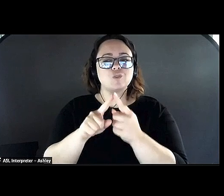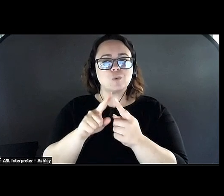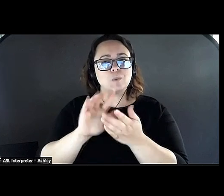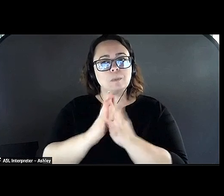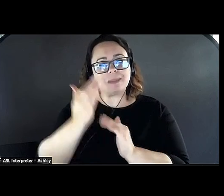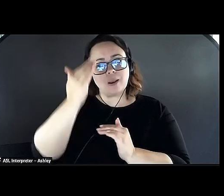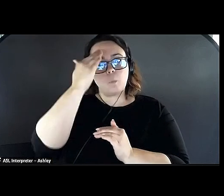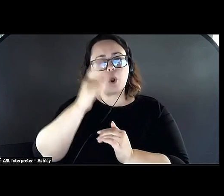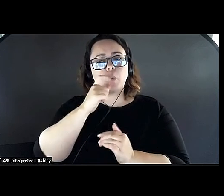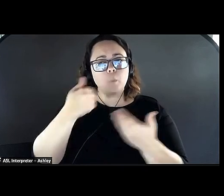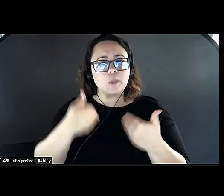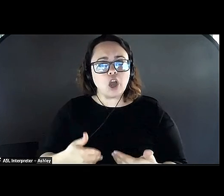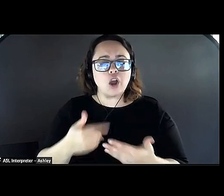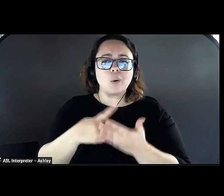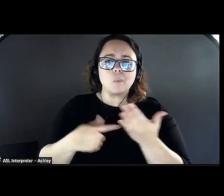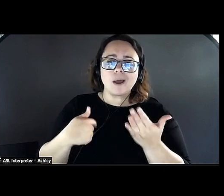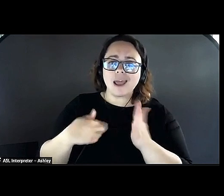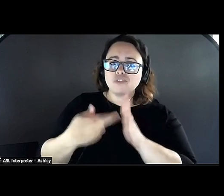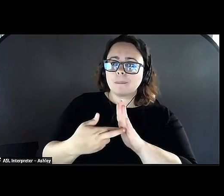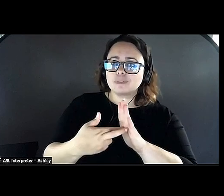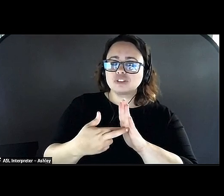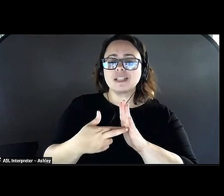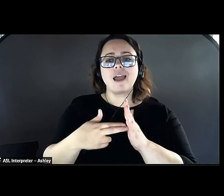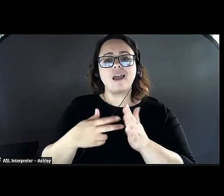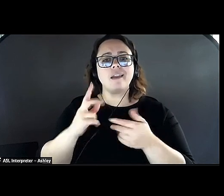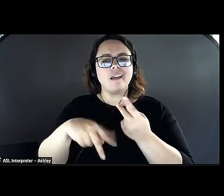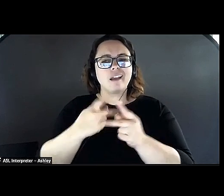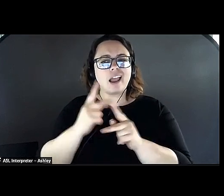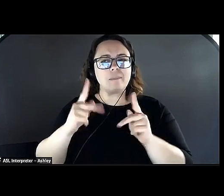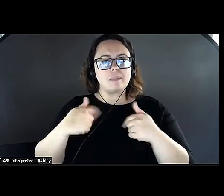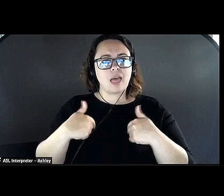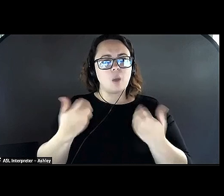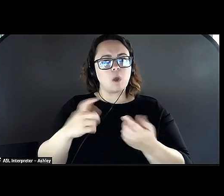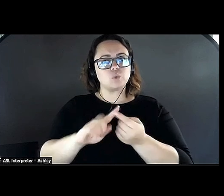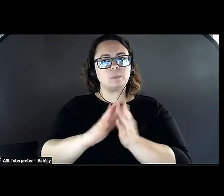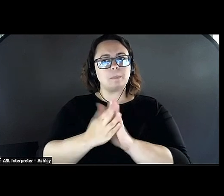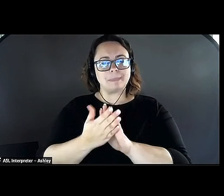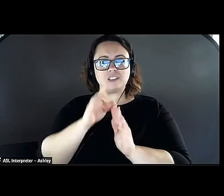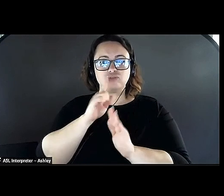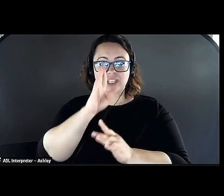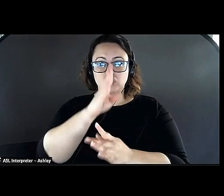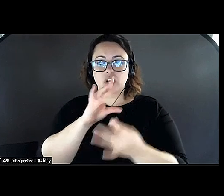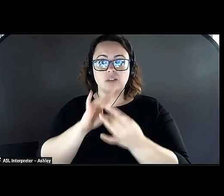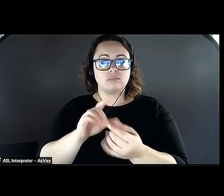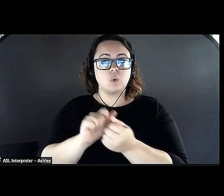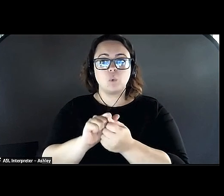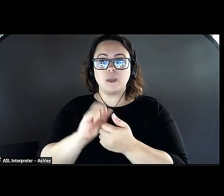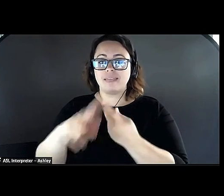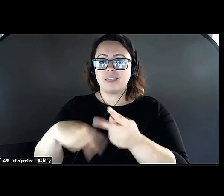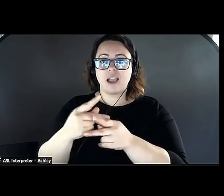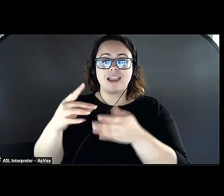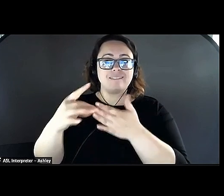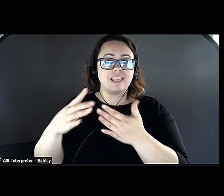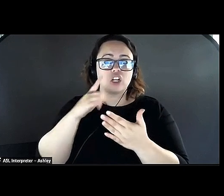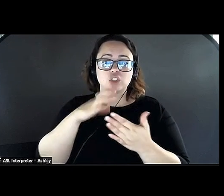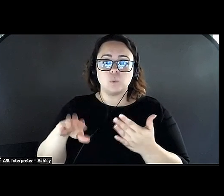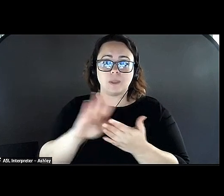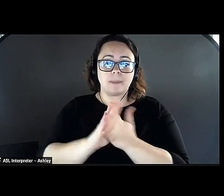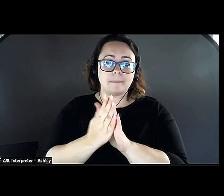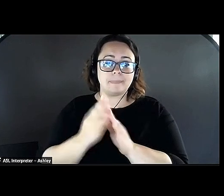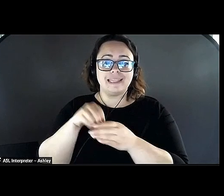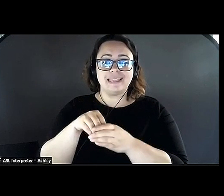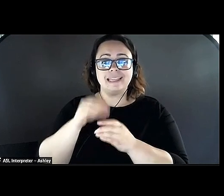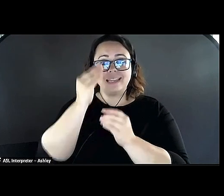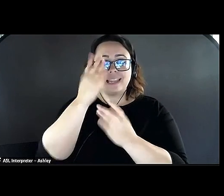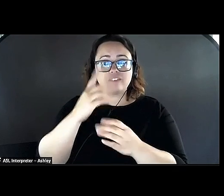who we are and what we represent and the kind of people that we want to be really has a direct correlation to the kind of leaders you will be in our information